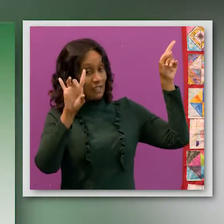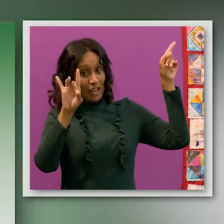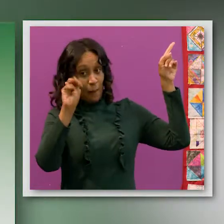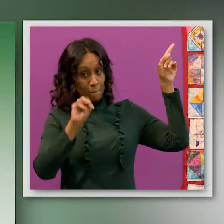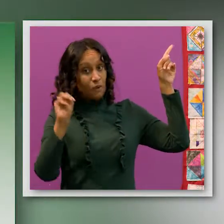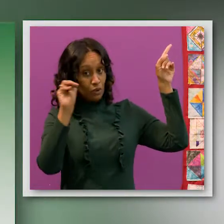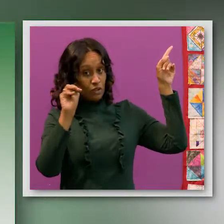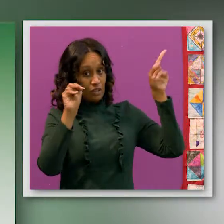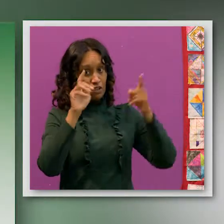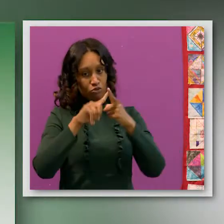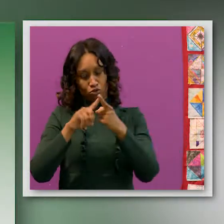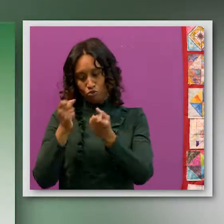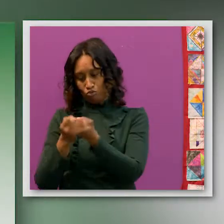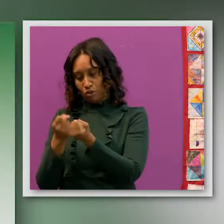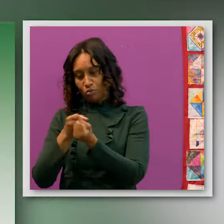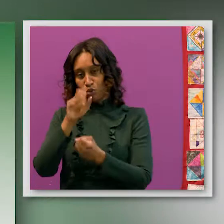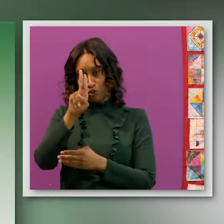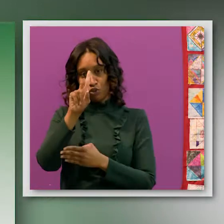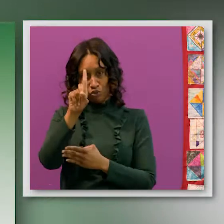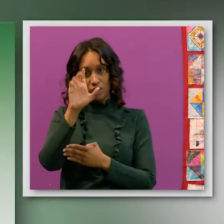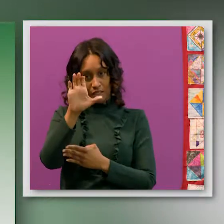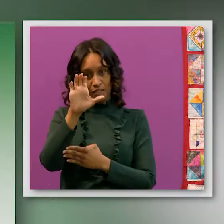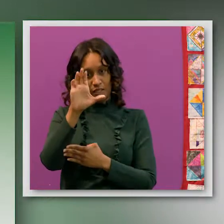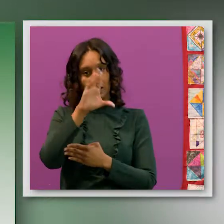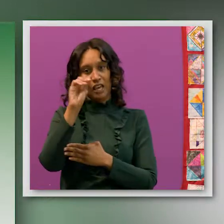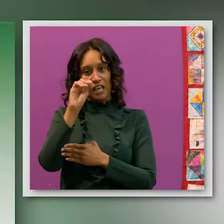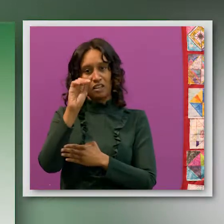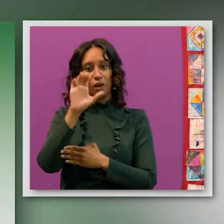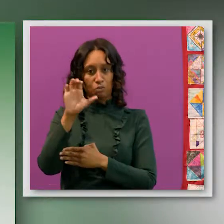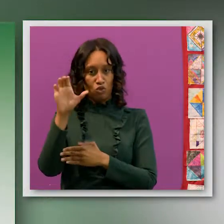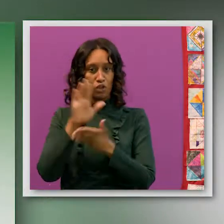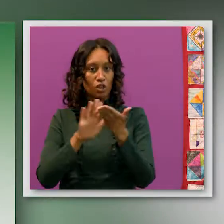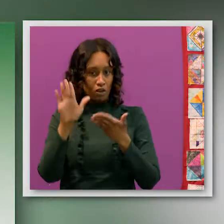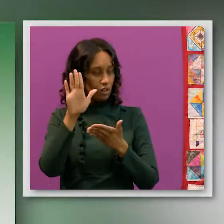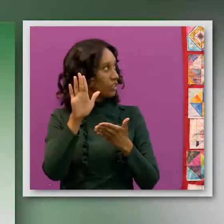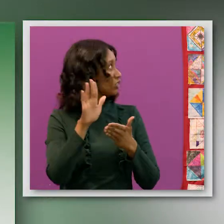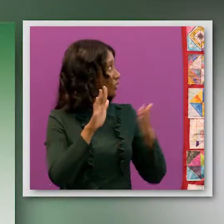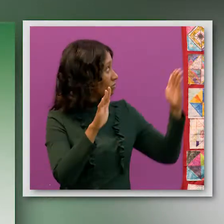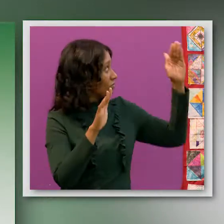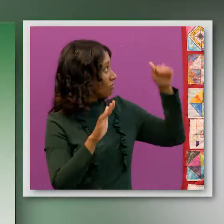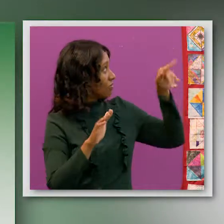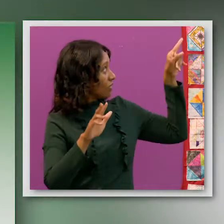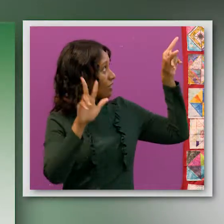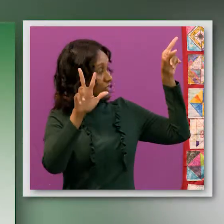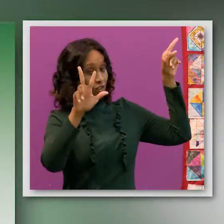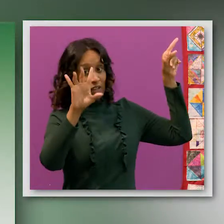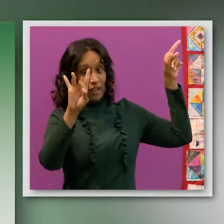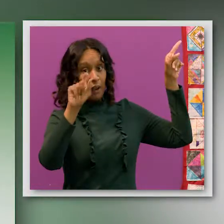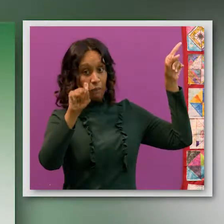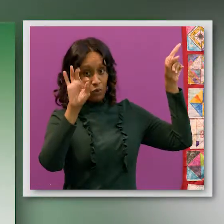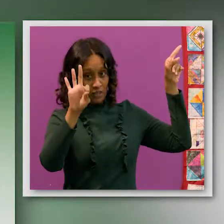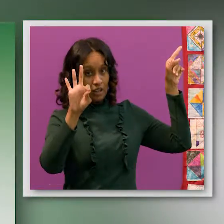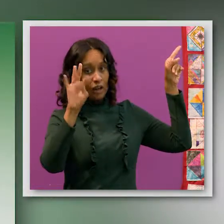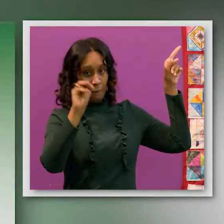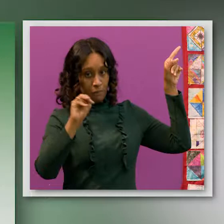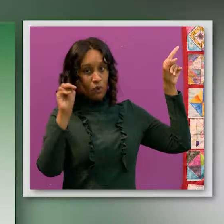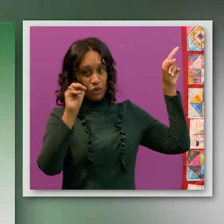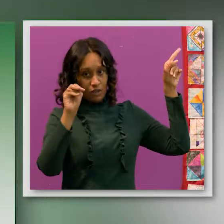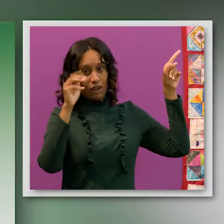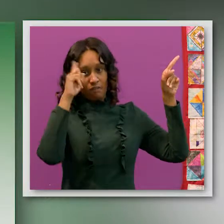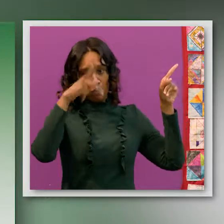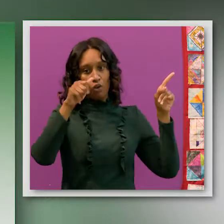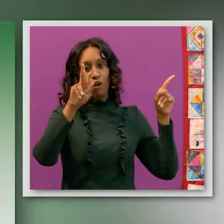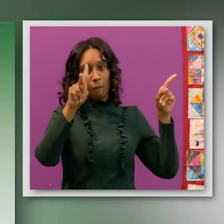the University of the District of Columbia and the community college, nearly $39 million in parks and recreational programming,